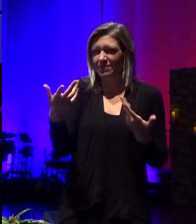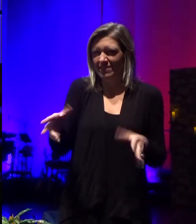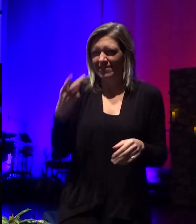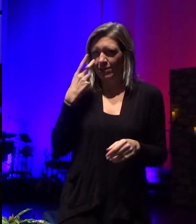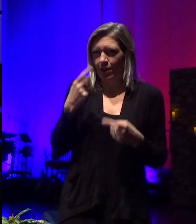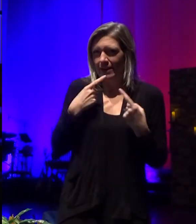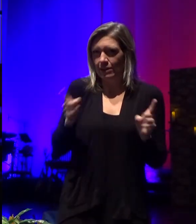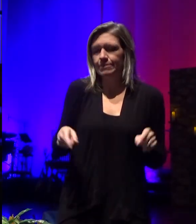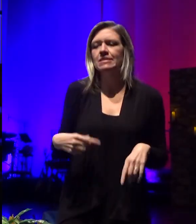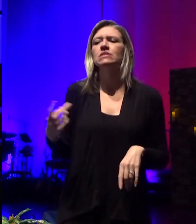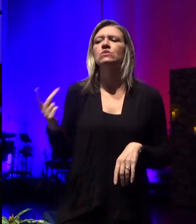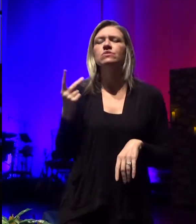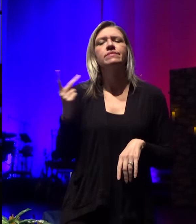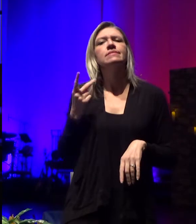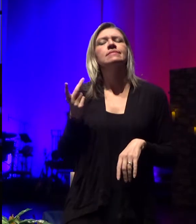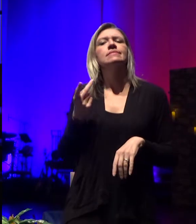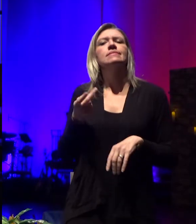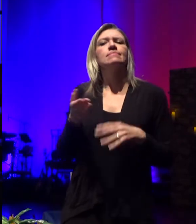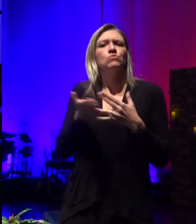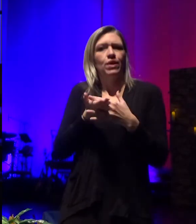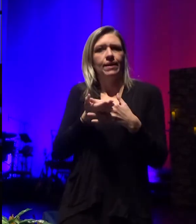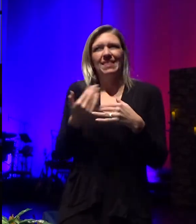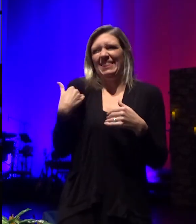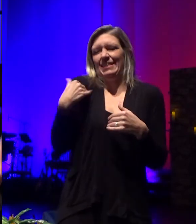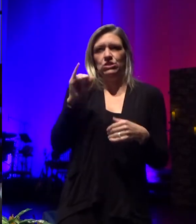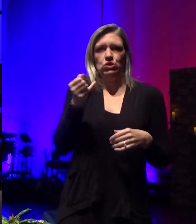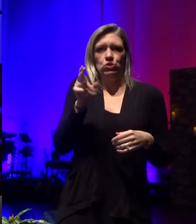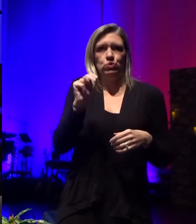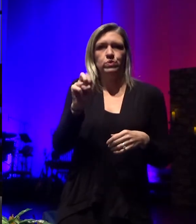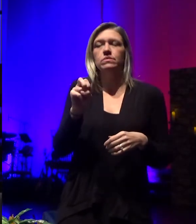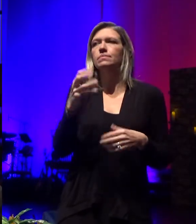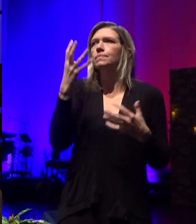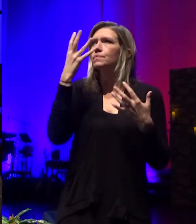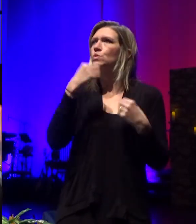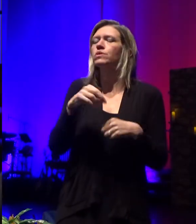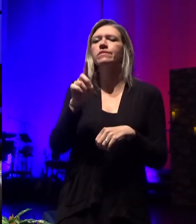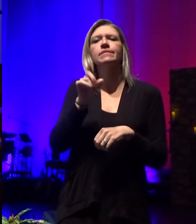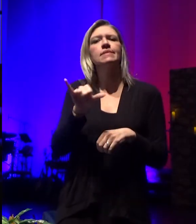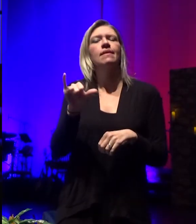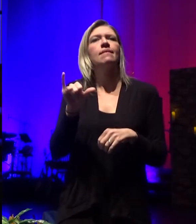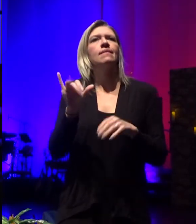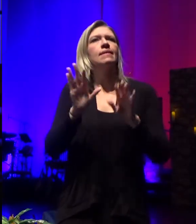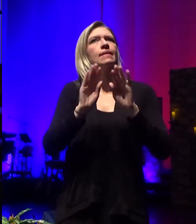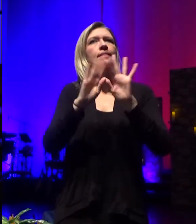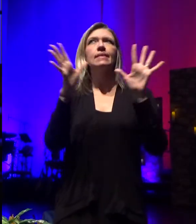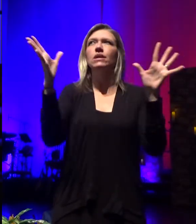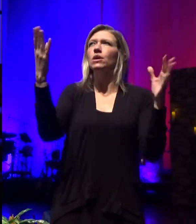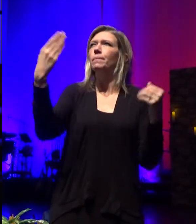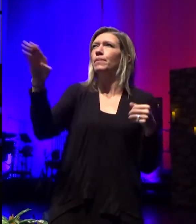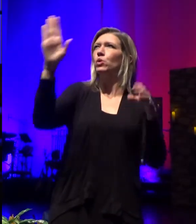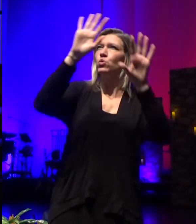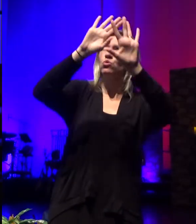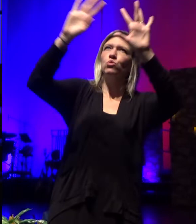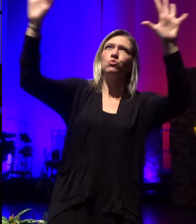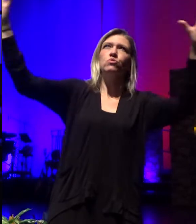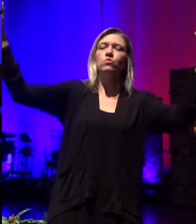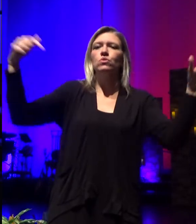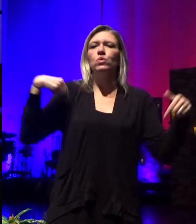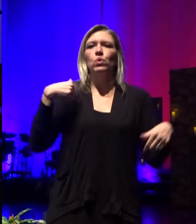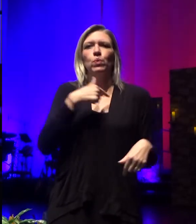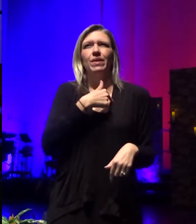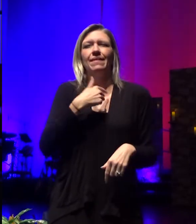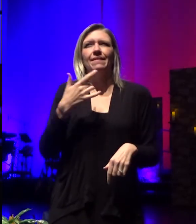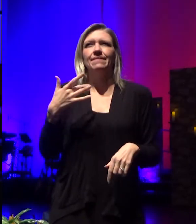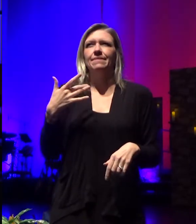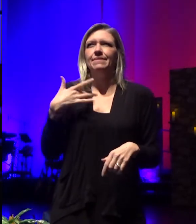And we were on a break, and it was this past June, a lovely day and clear blue skies. And we kept hearing the